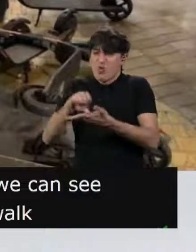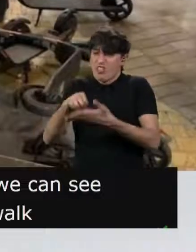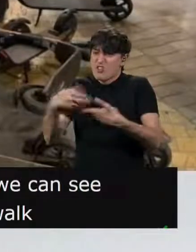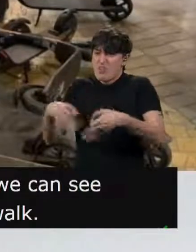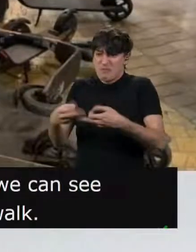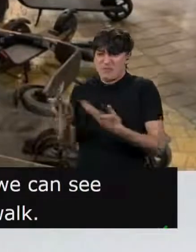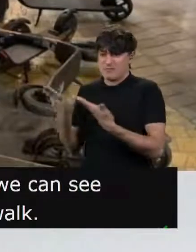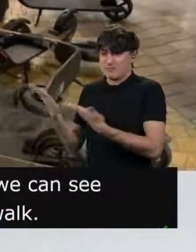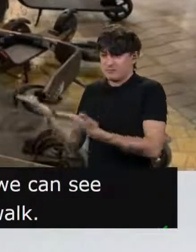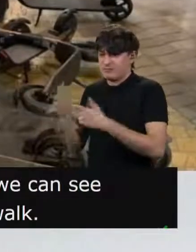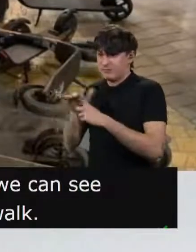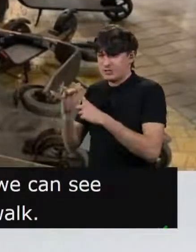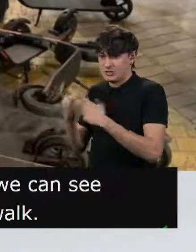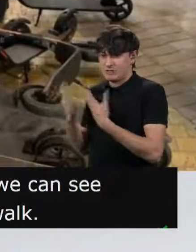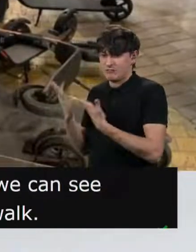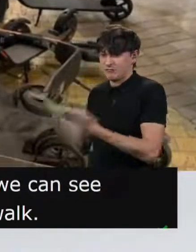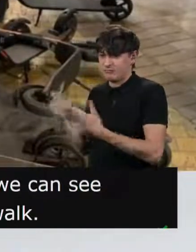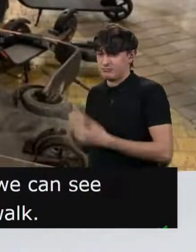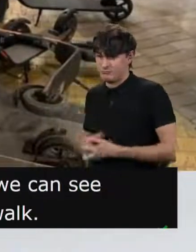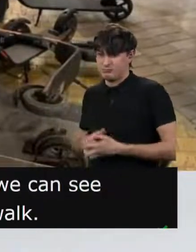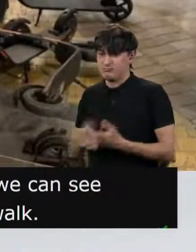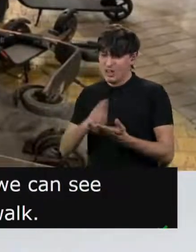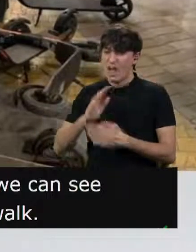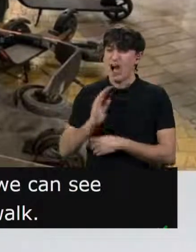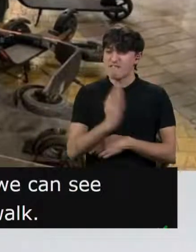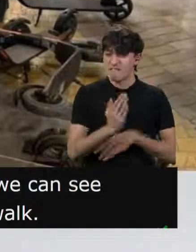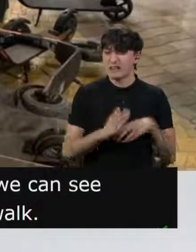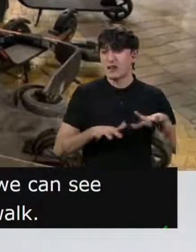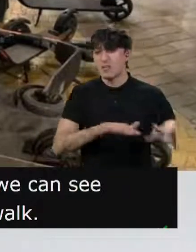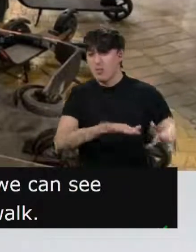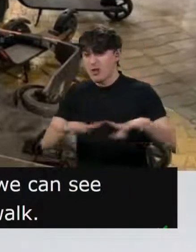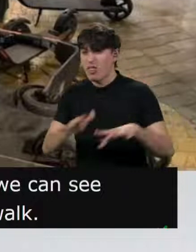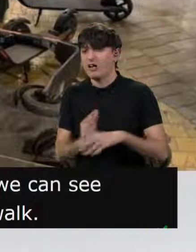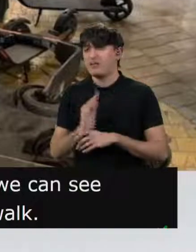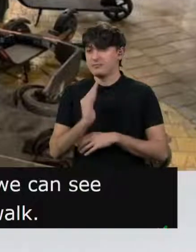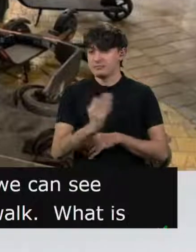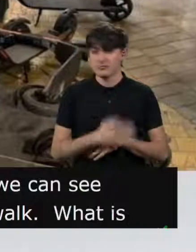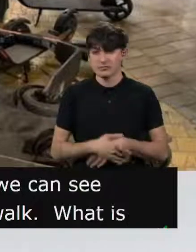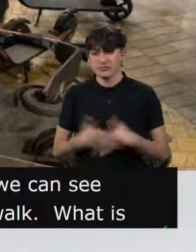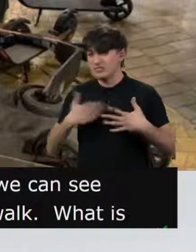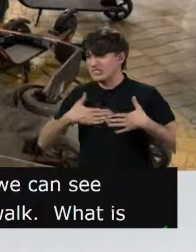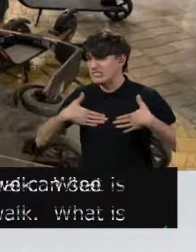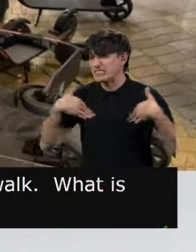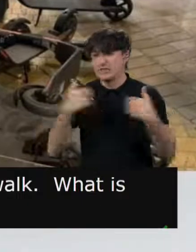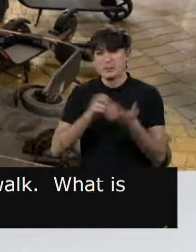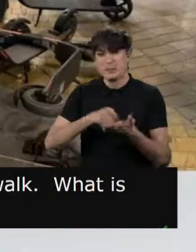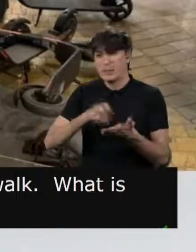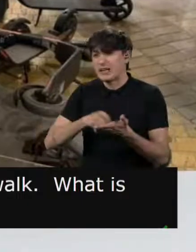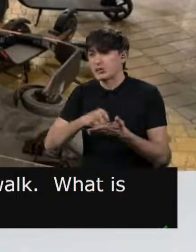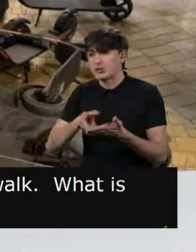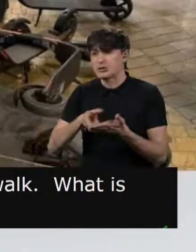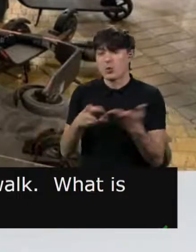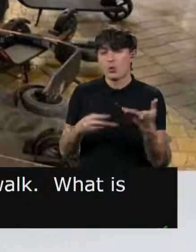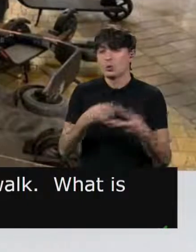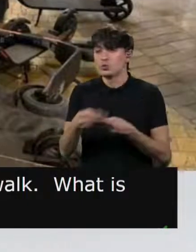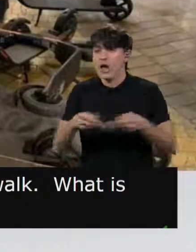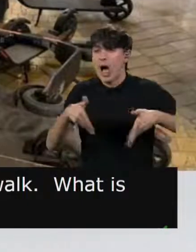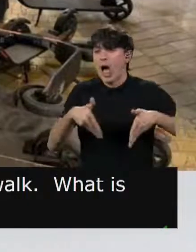Because what is more normal in our cities is to find this. And this has an impact on